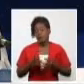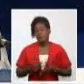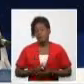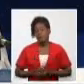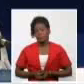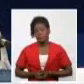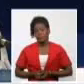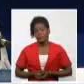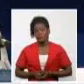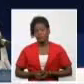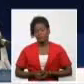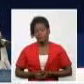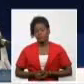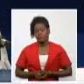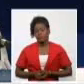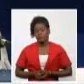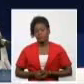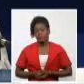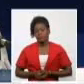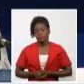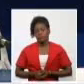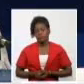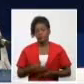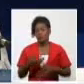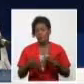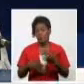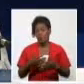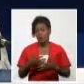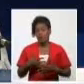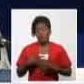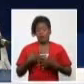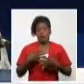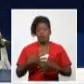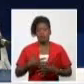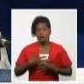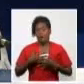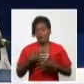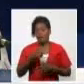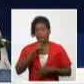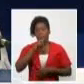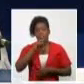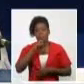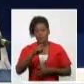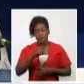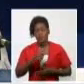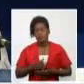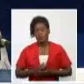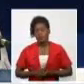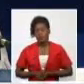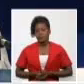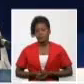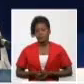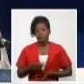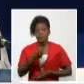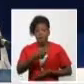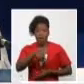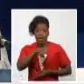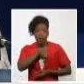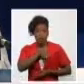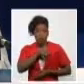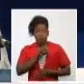died with a history of bronchial asthma, dementia, and long-term bed